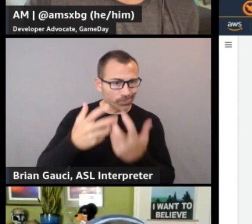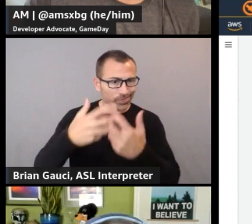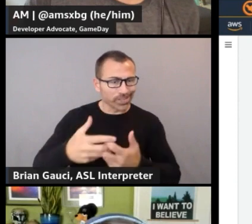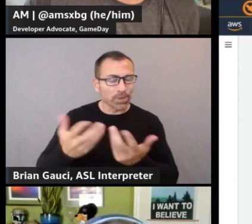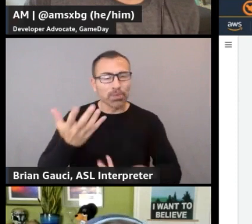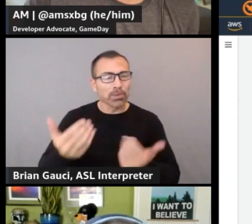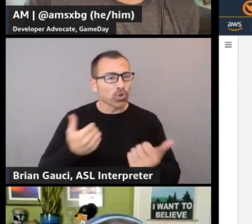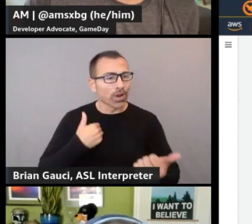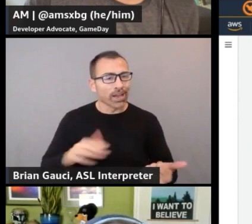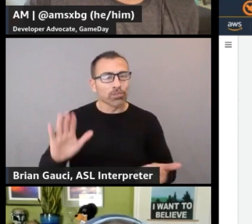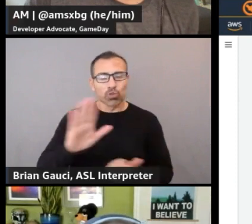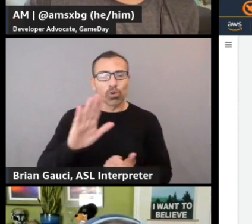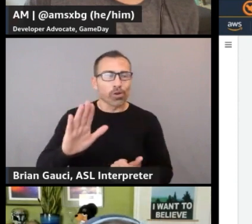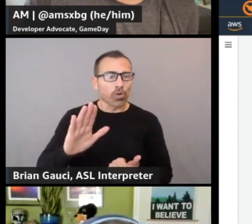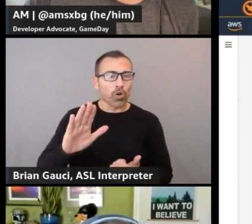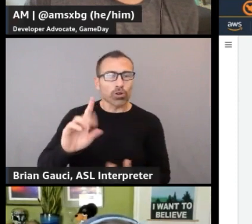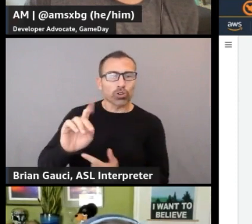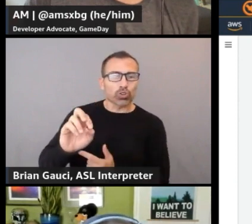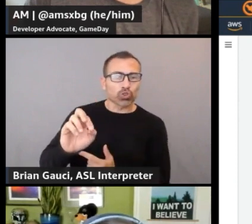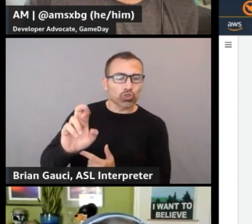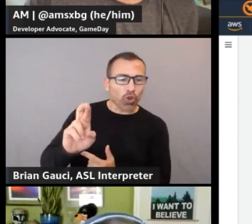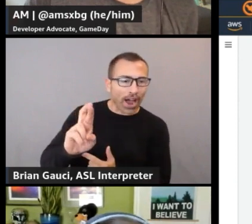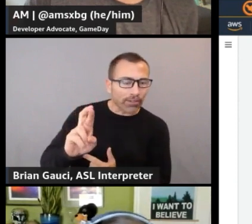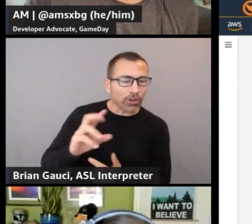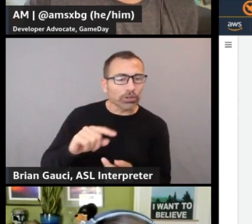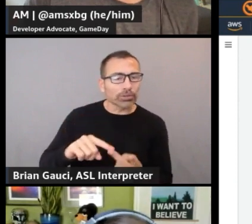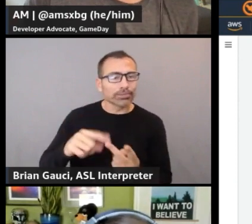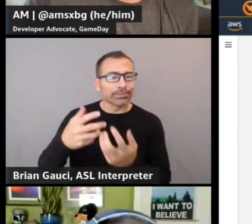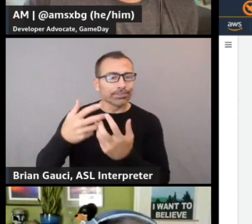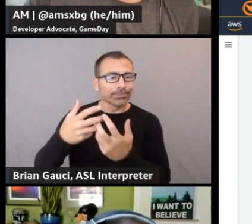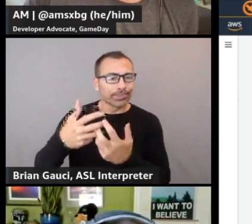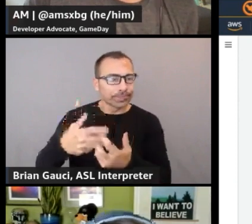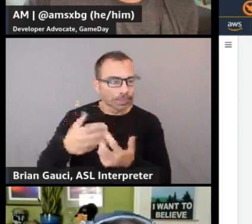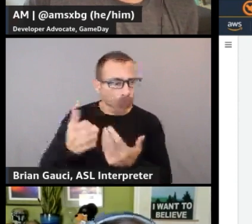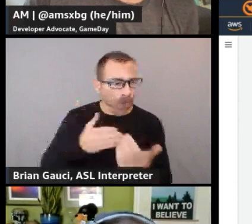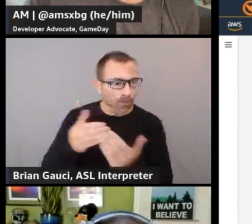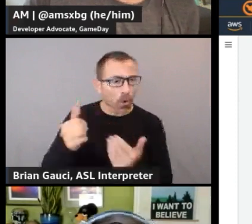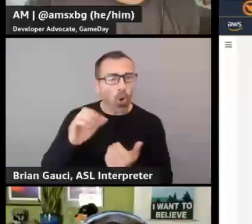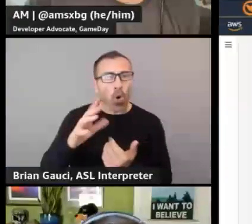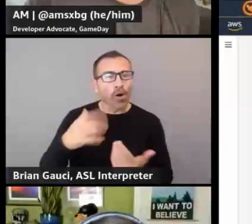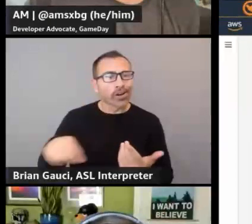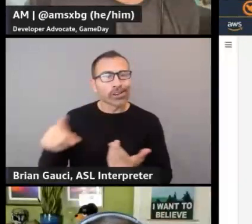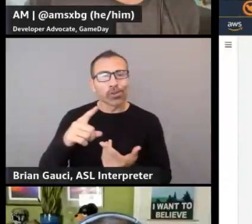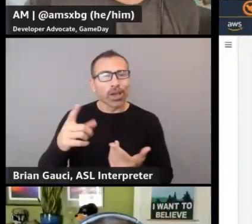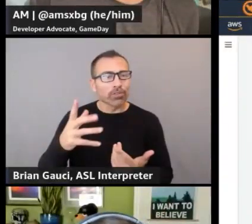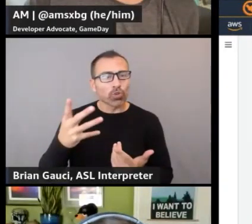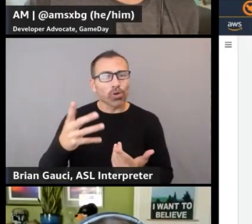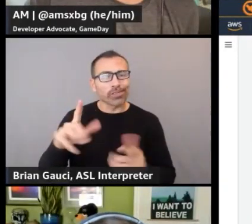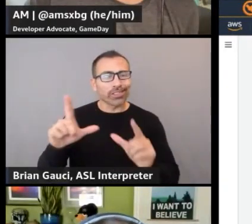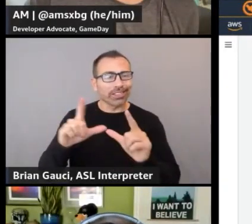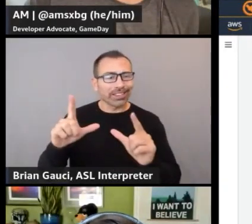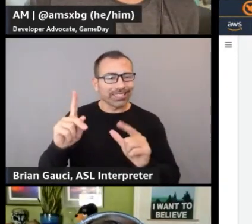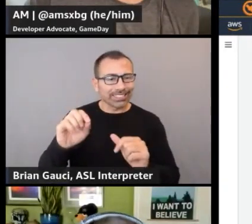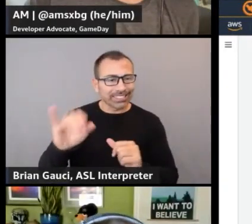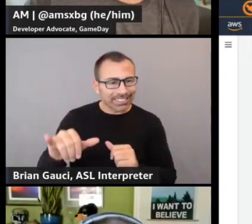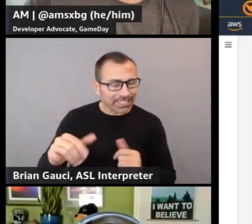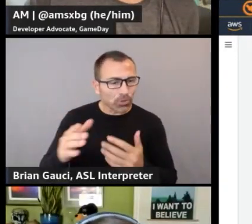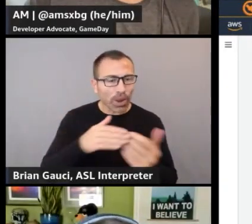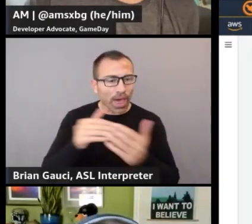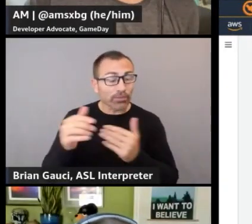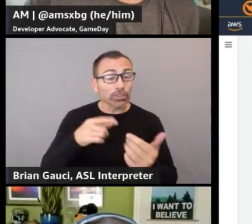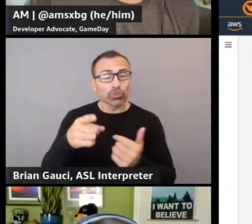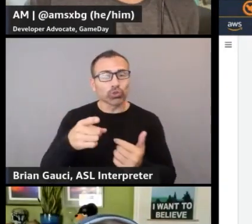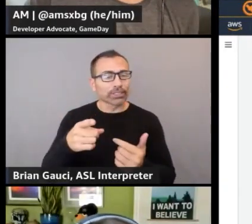or maybe you want to leverage your own installation media and license keys. Right here is where you'd select that. You just say use custom engine